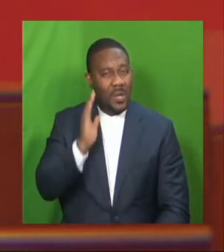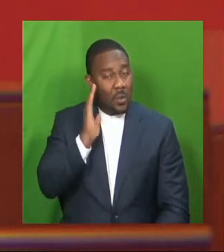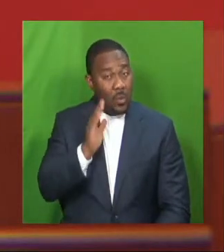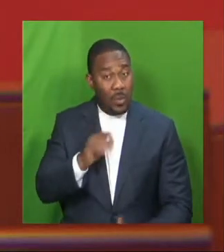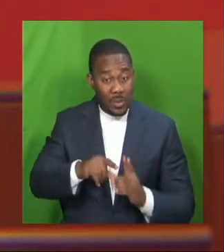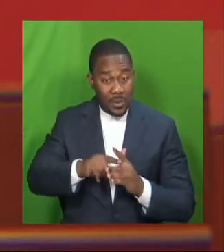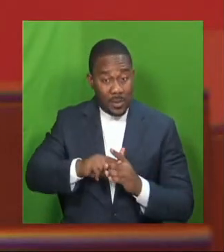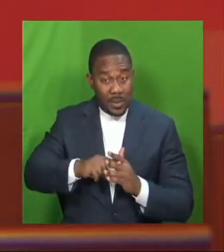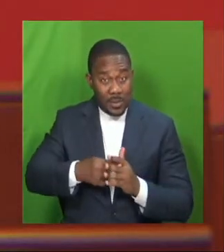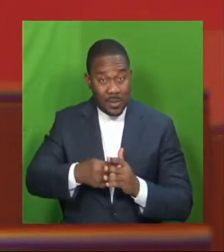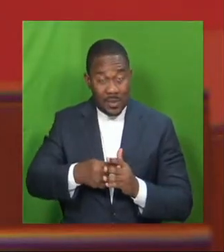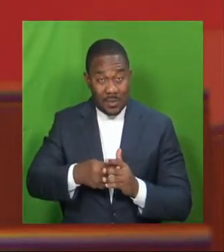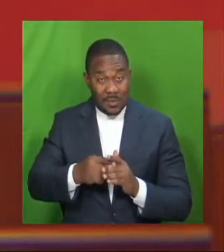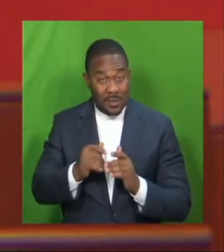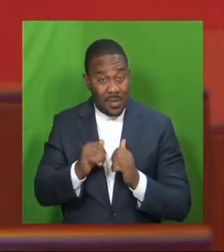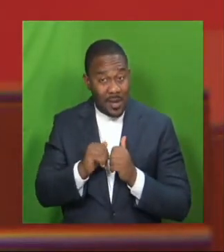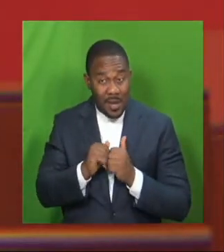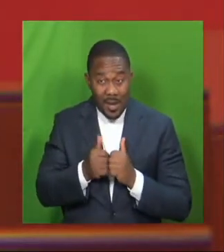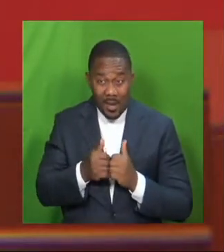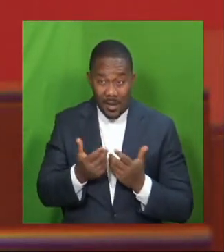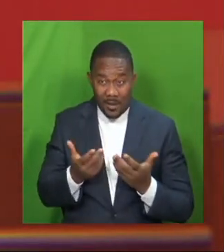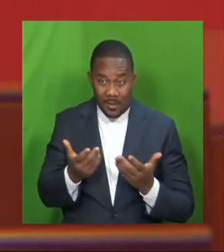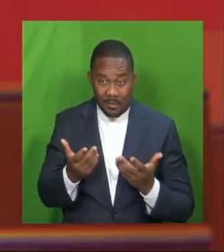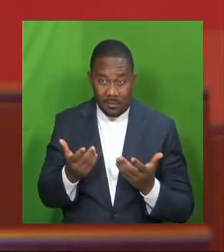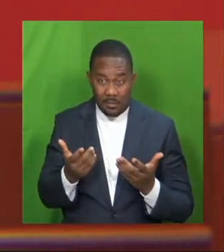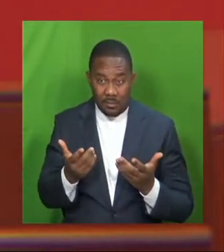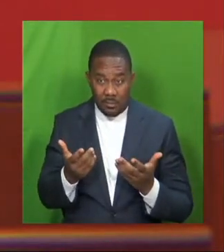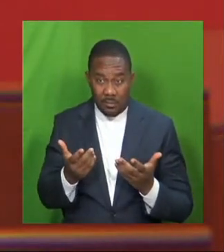by talking when you are addressing me.